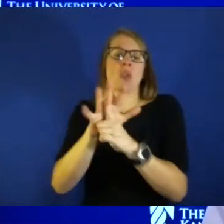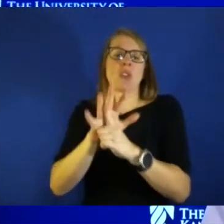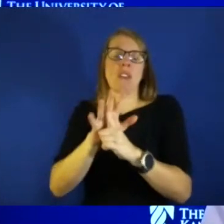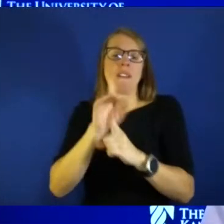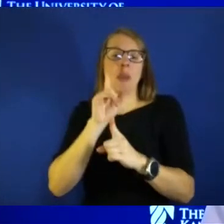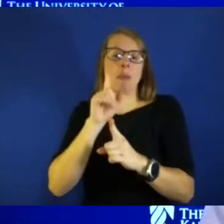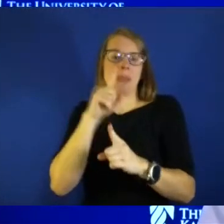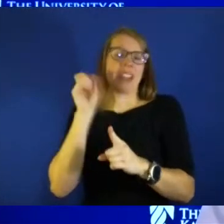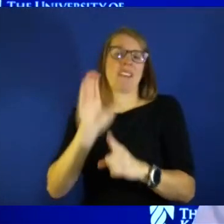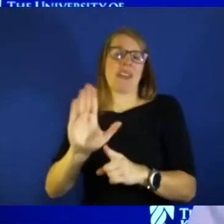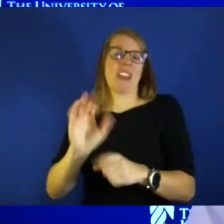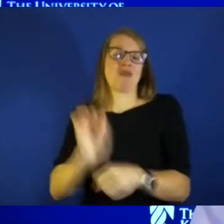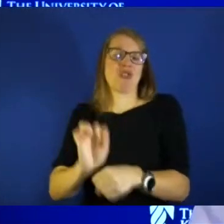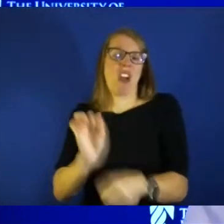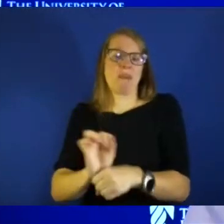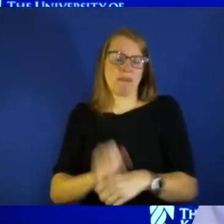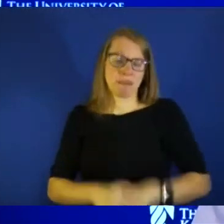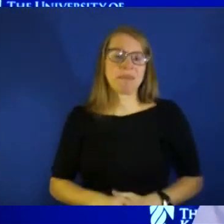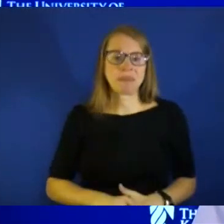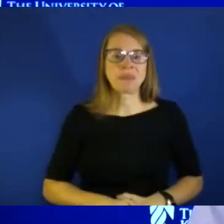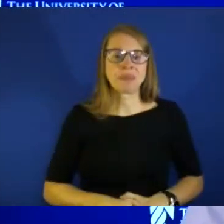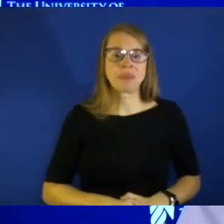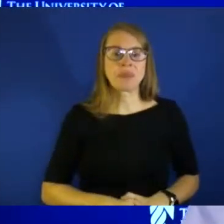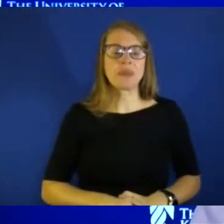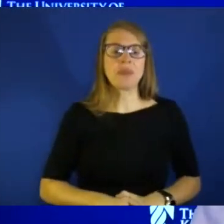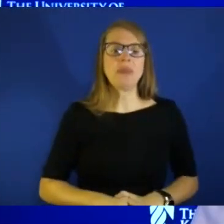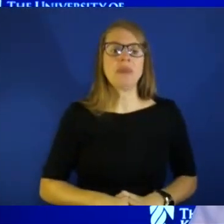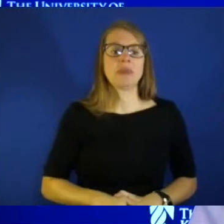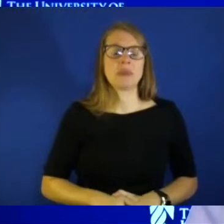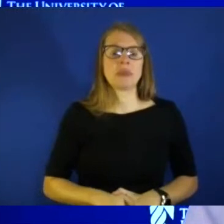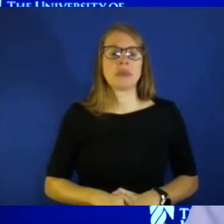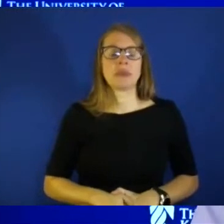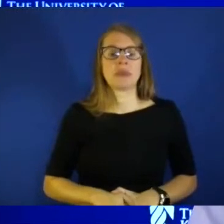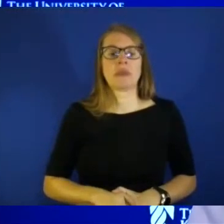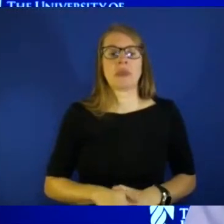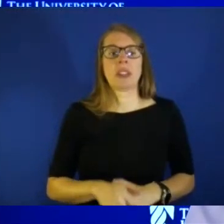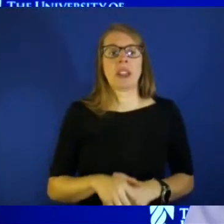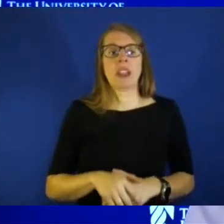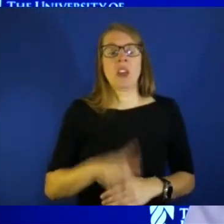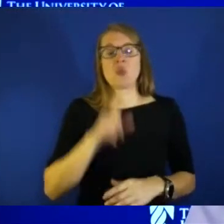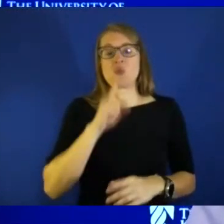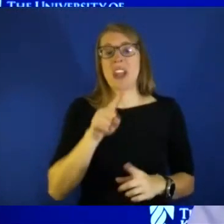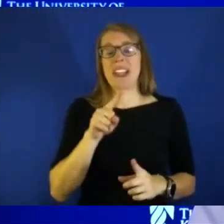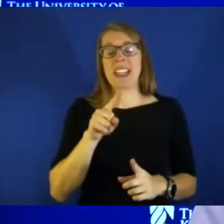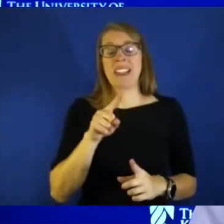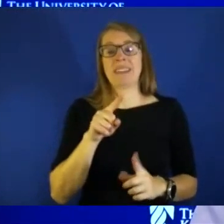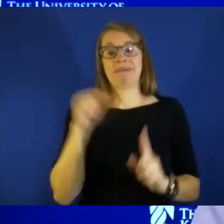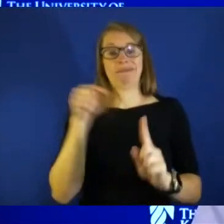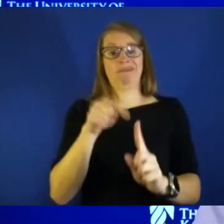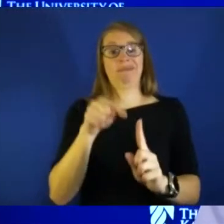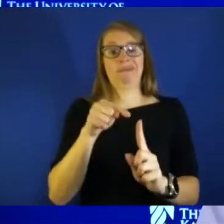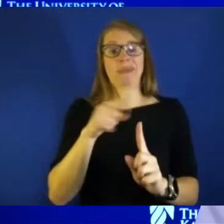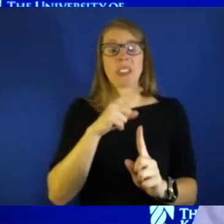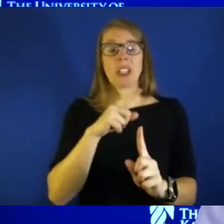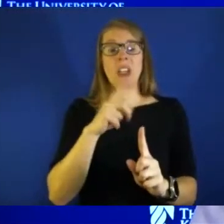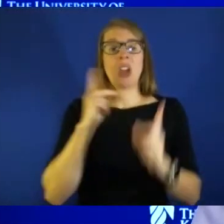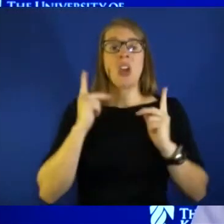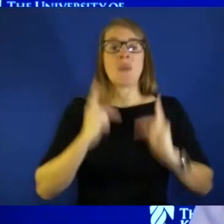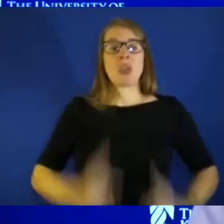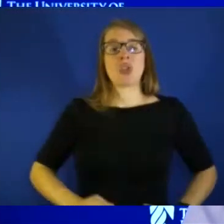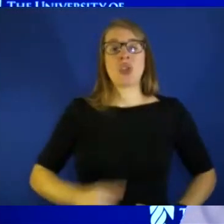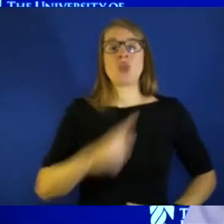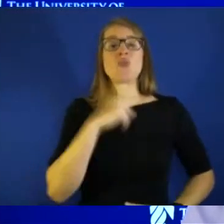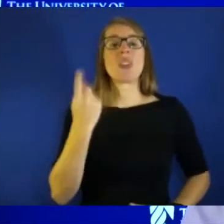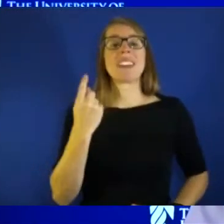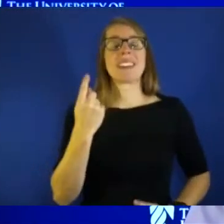what workforce they are in. So therefore, it goes down to personal risk evaluation, and do you feel like you